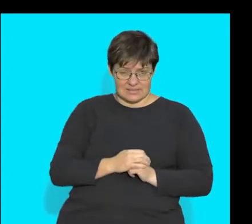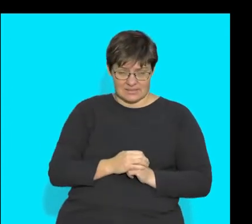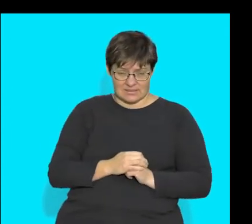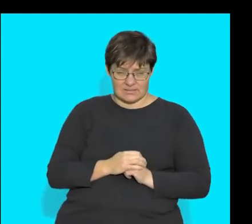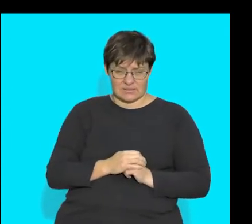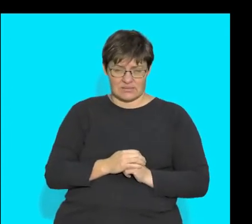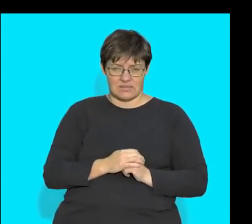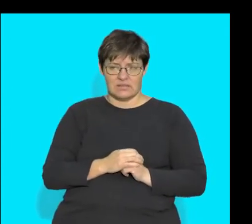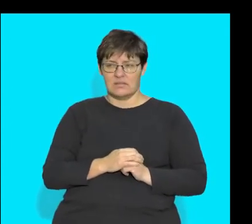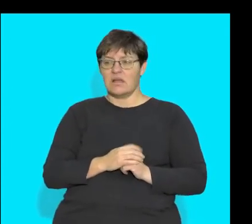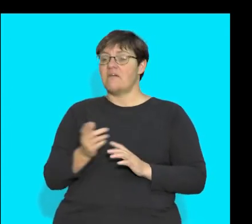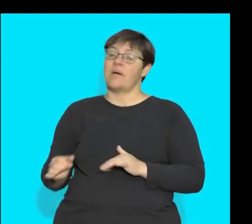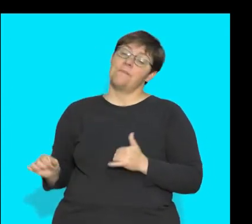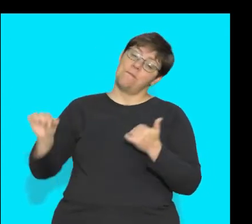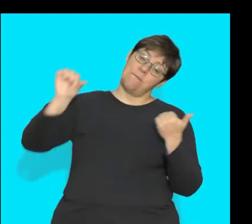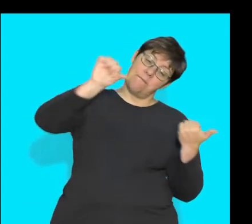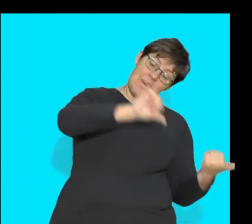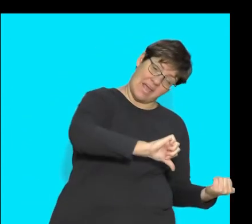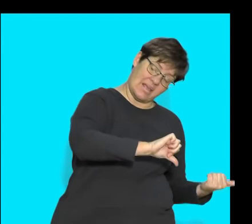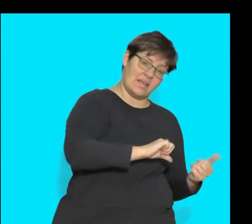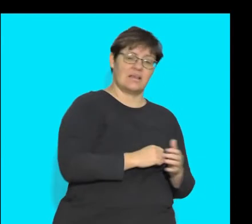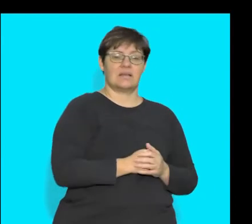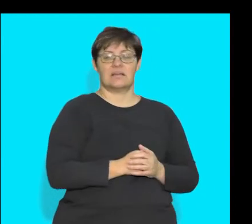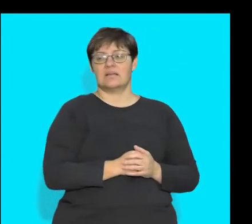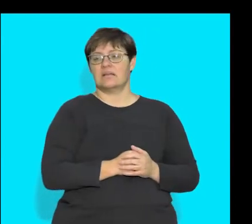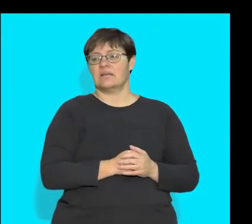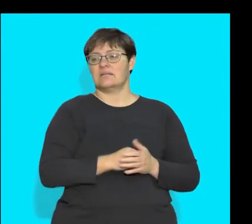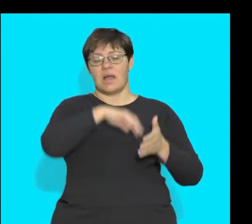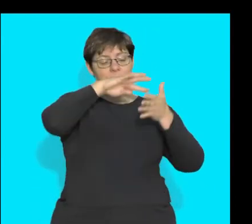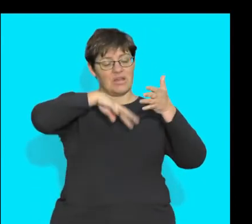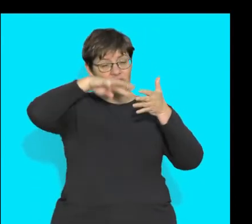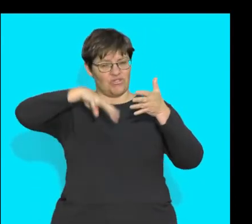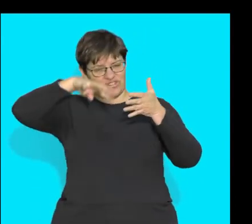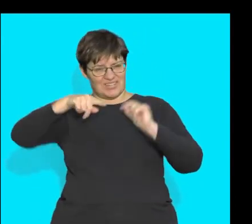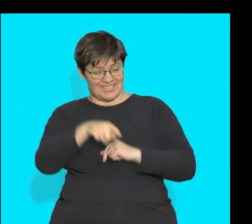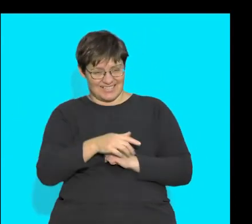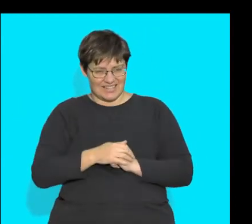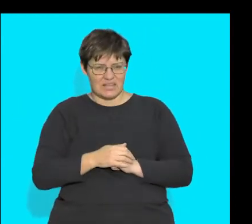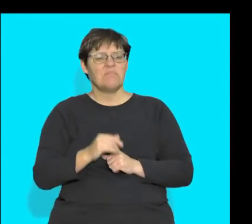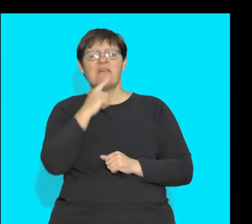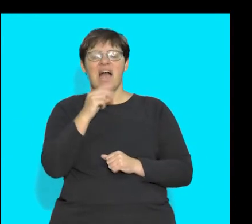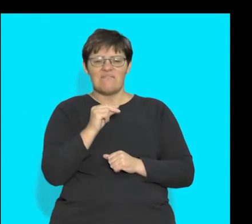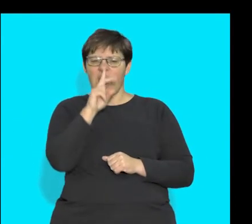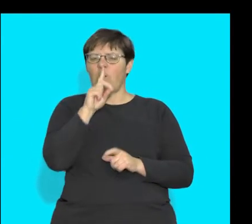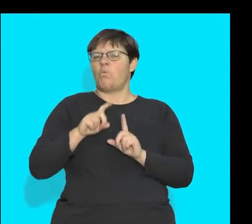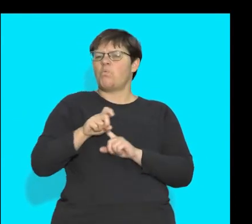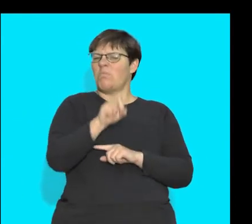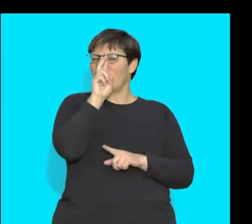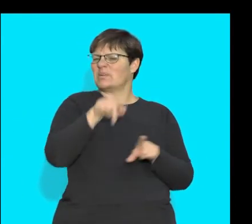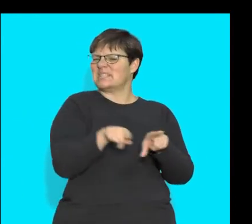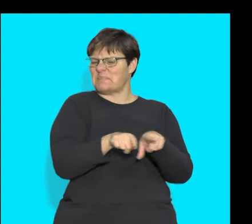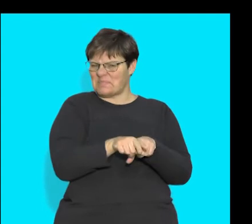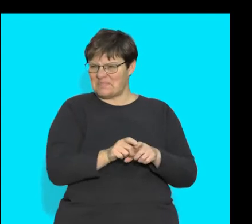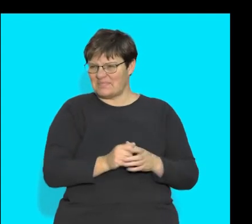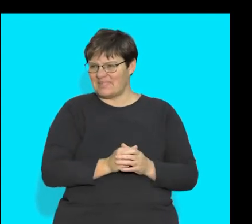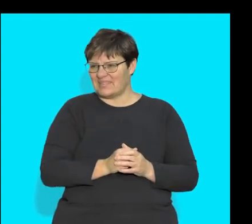to find very often, if I go back to a mitochondrion, that it looks a bit like a worm. All right,